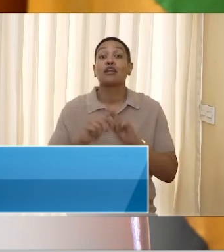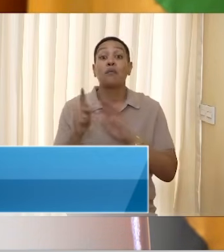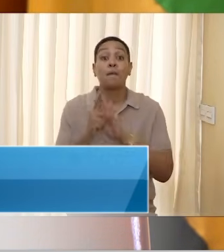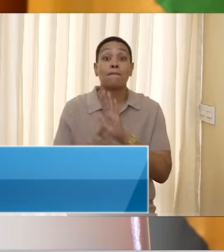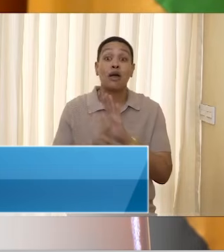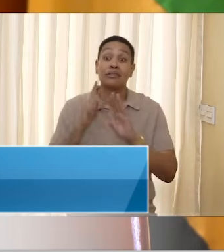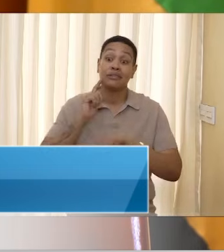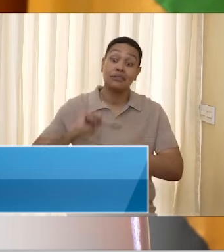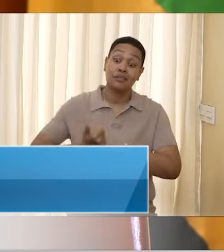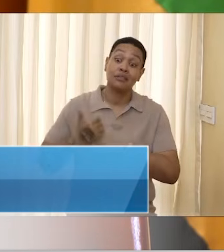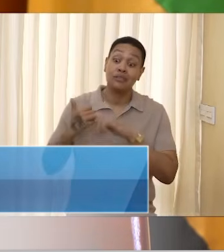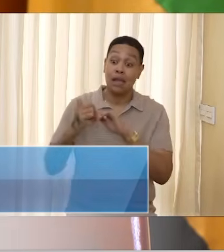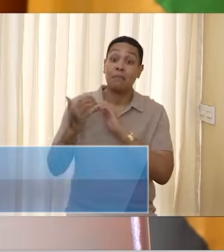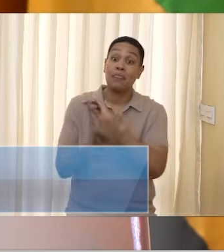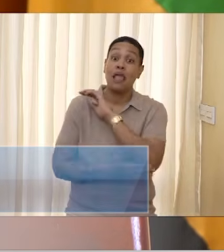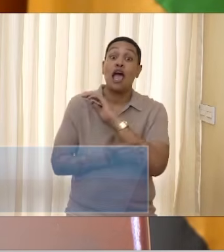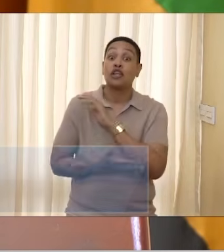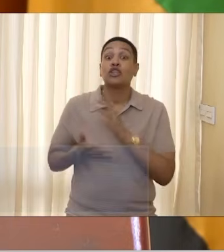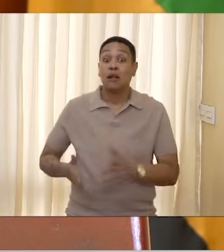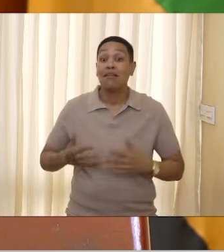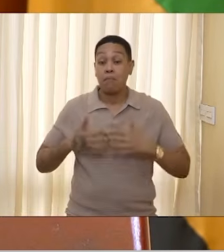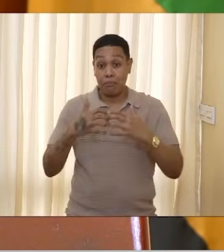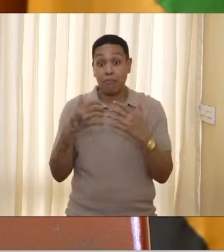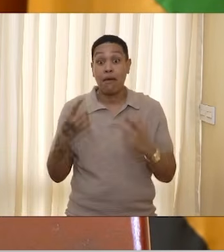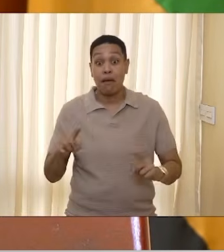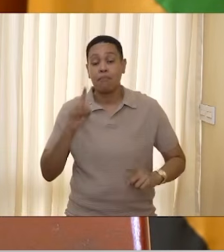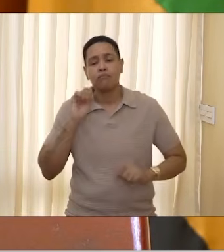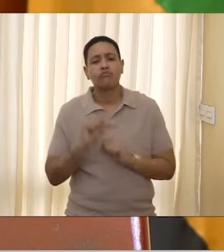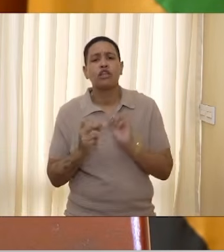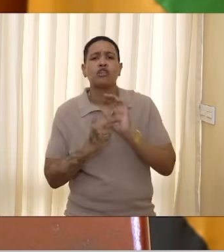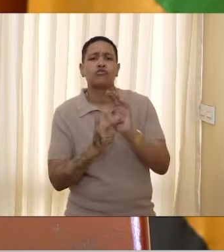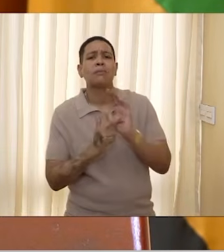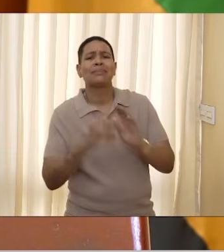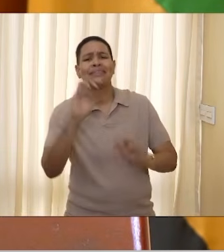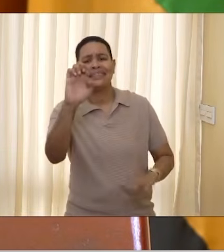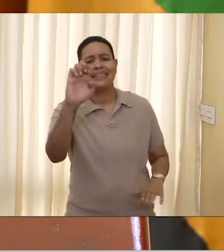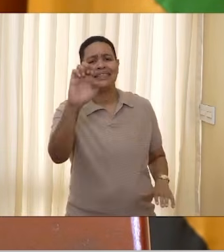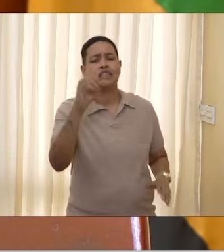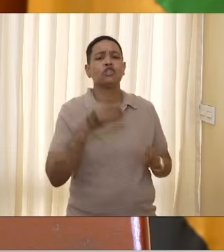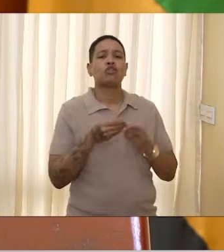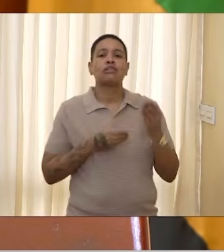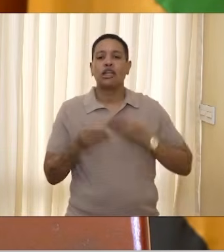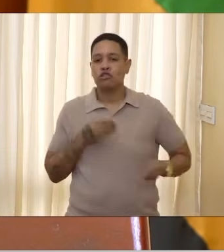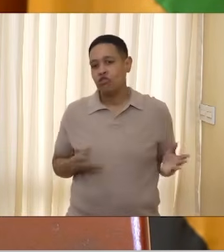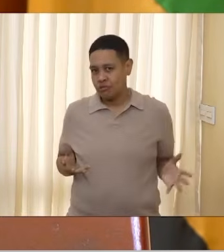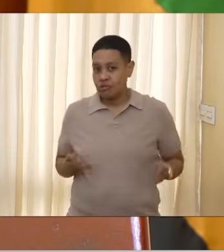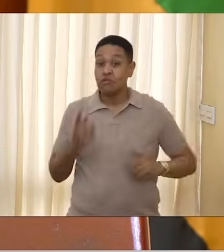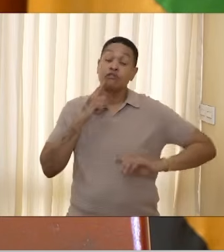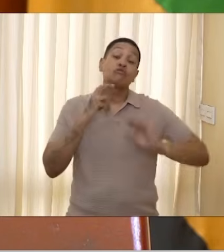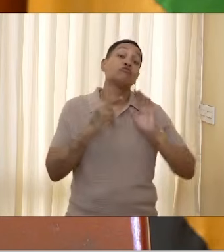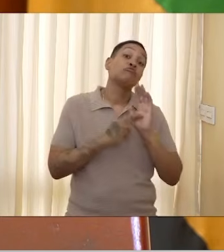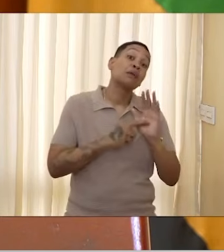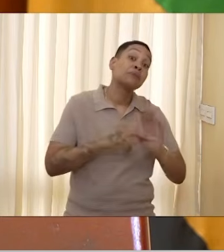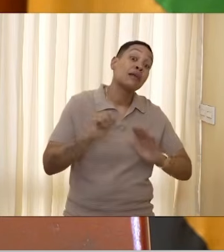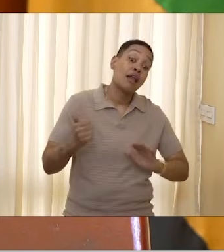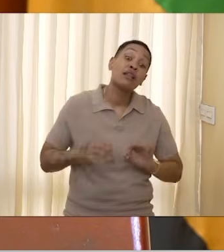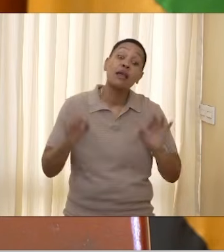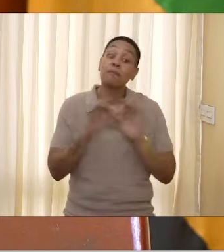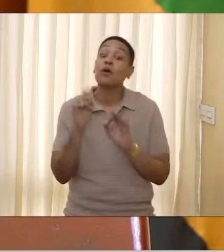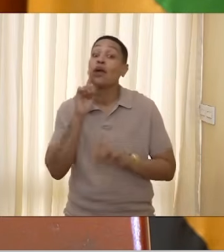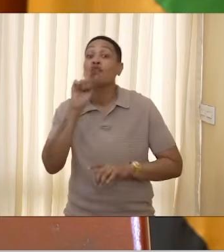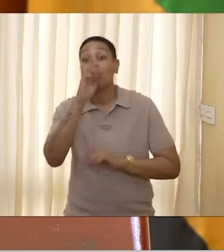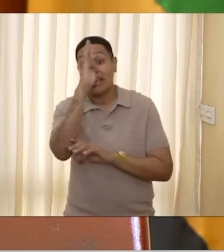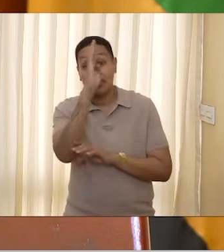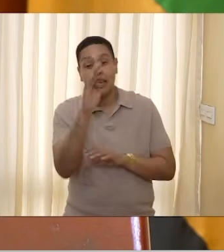national initiative represents another important and deliberate step in Jamaica's ongoing